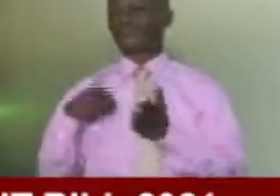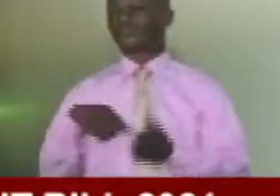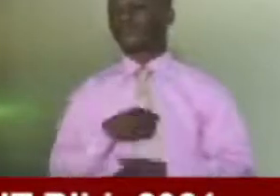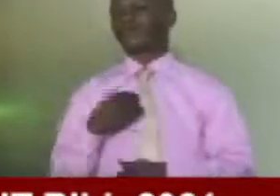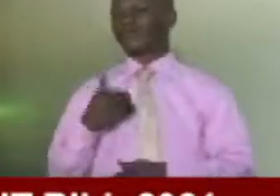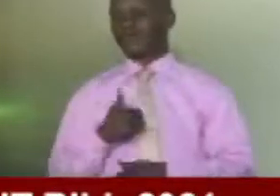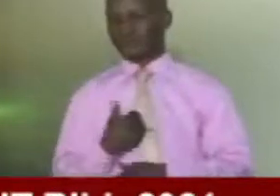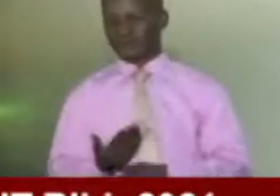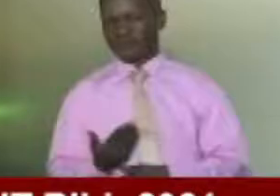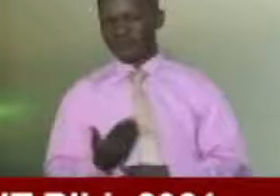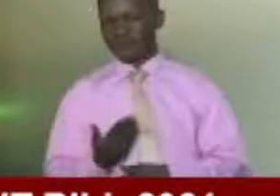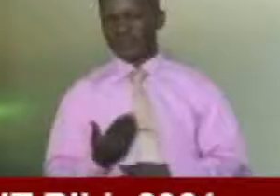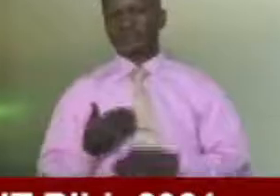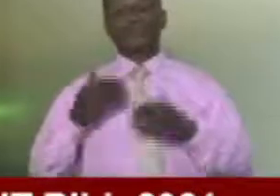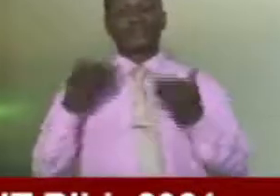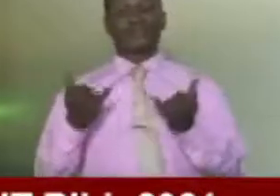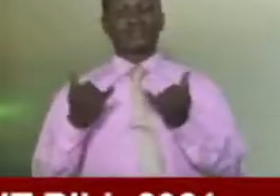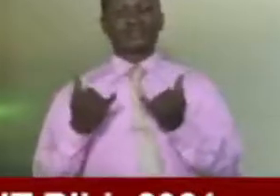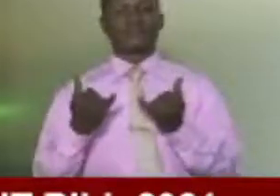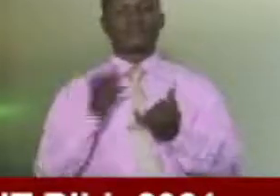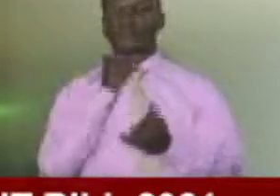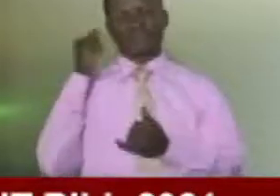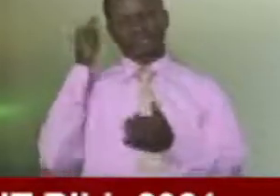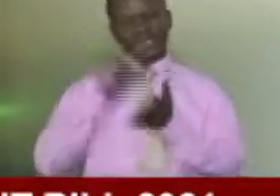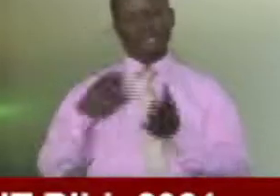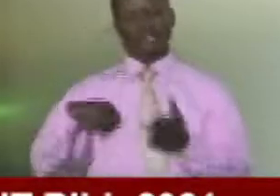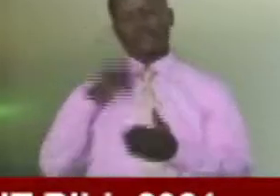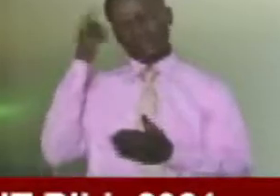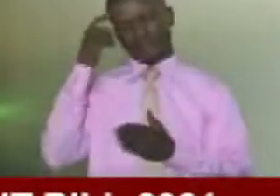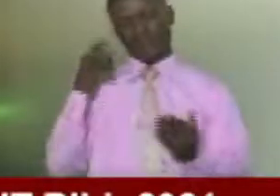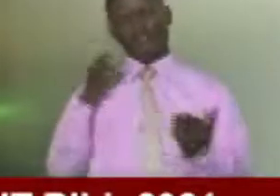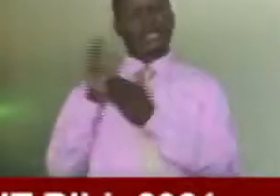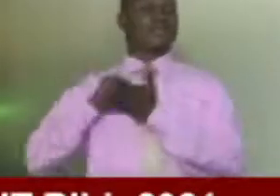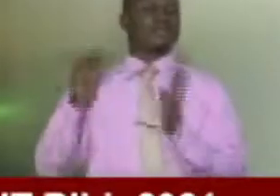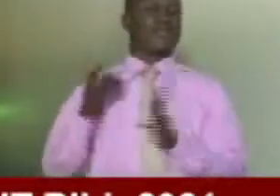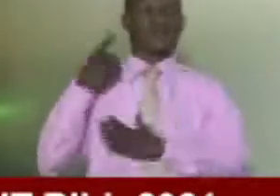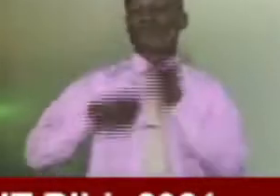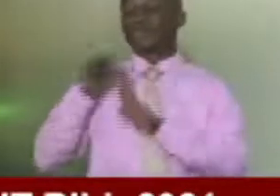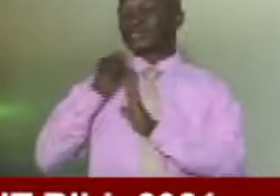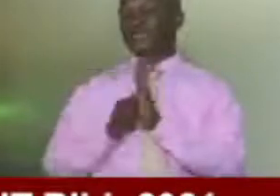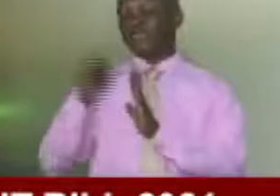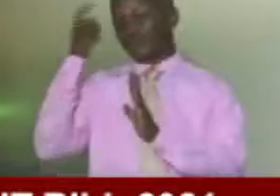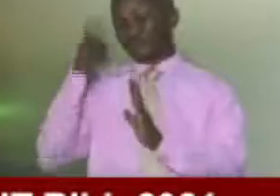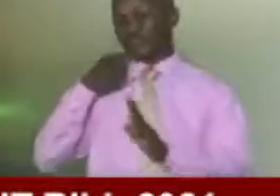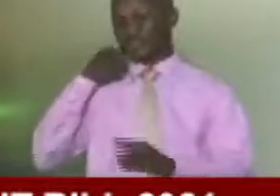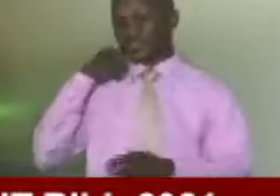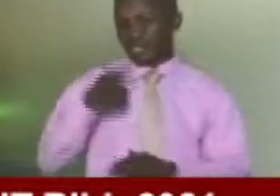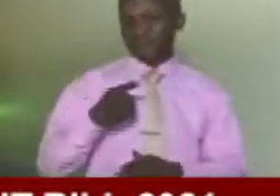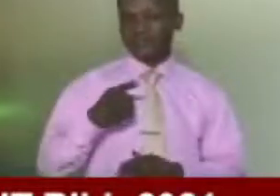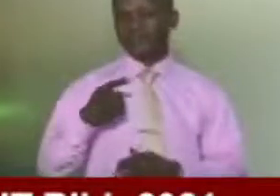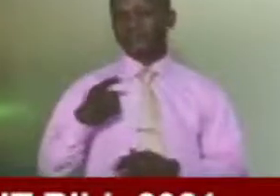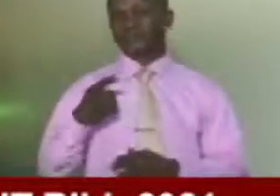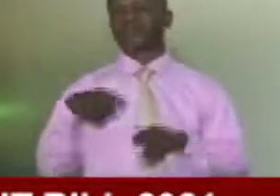conducted direct. So it's not that the state governors are against direct. What the state governors say when we had a meeting that I can